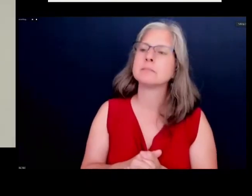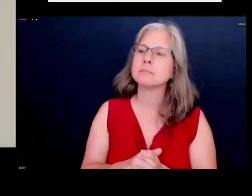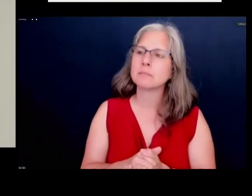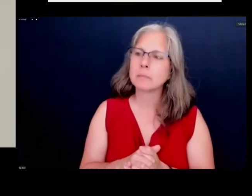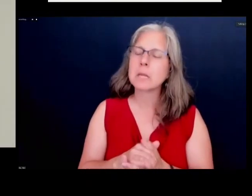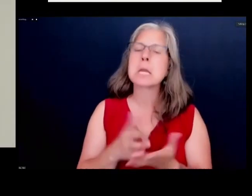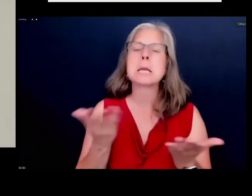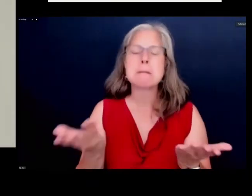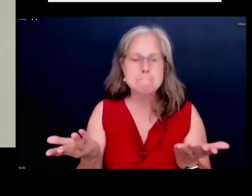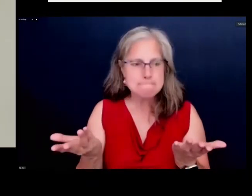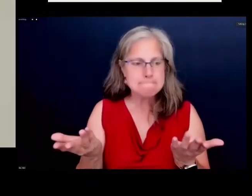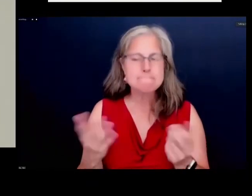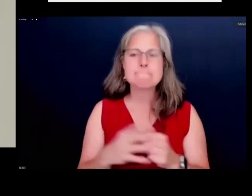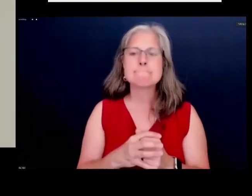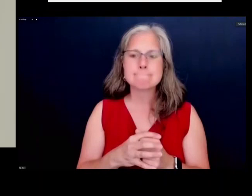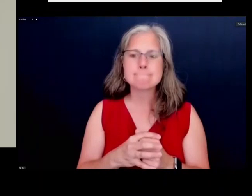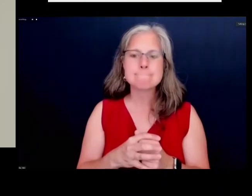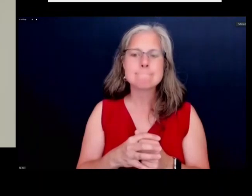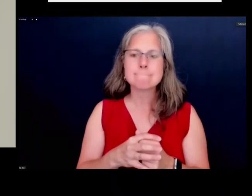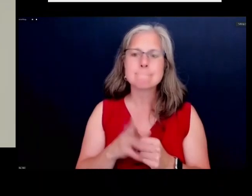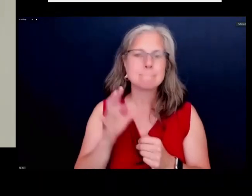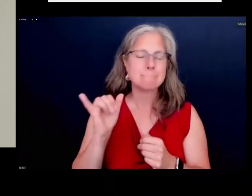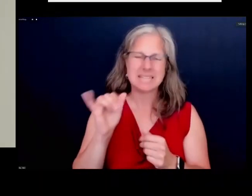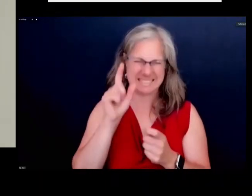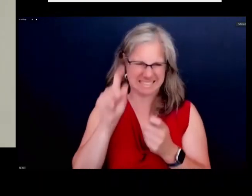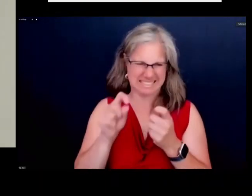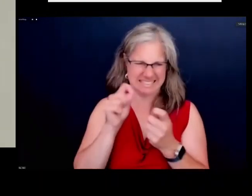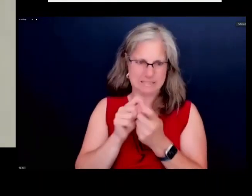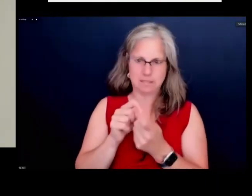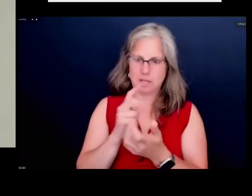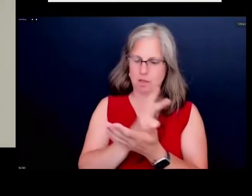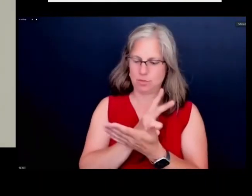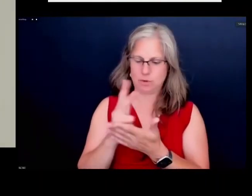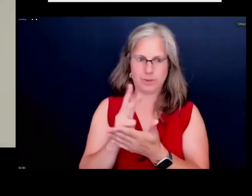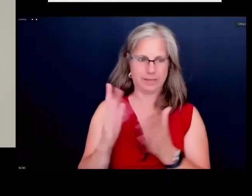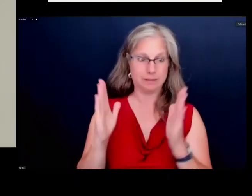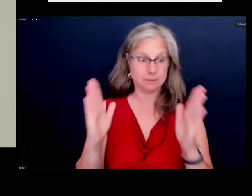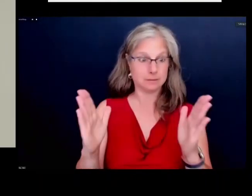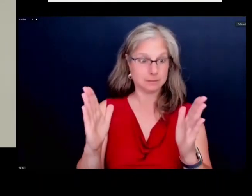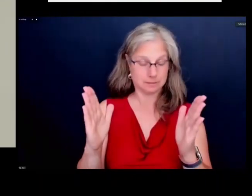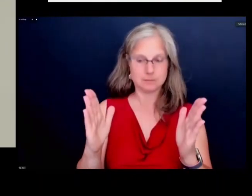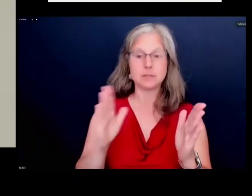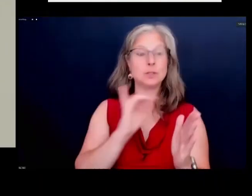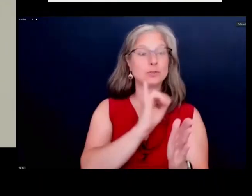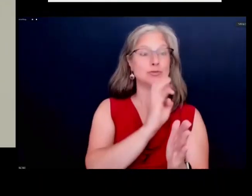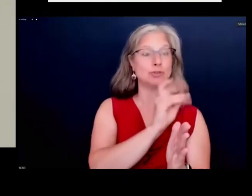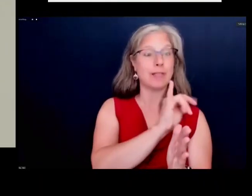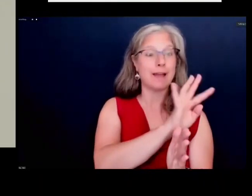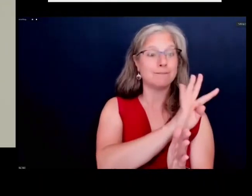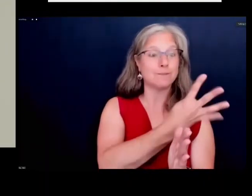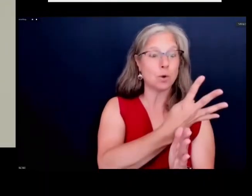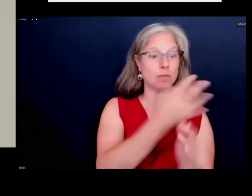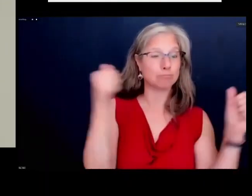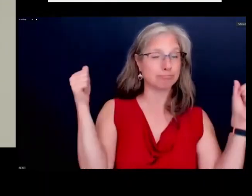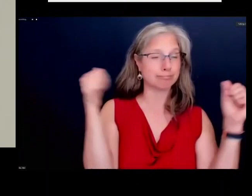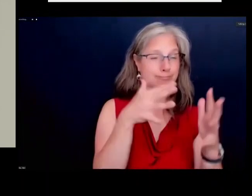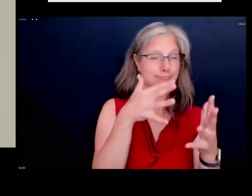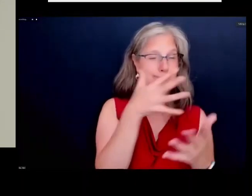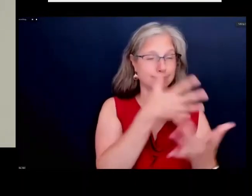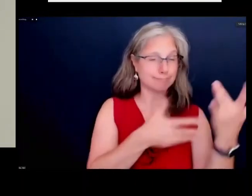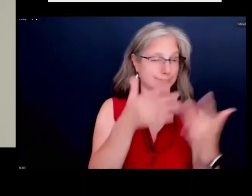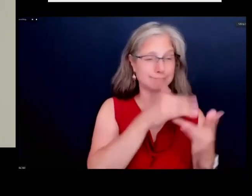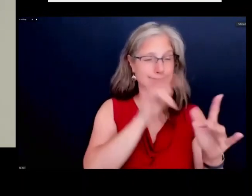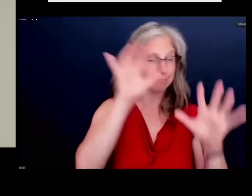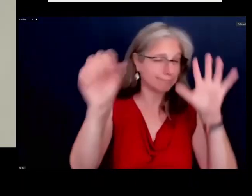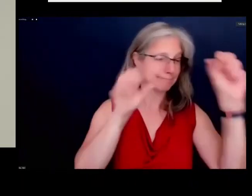one of the information that we do have is that this is exactly 3 weeks after the 4th of July weekend, where there was a